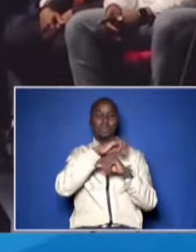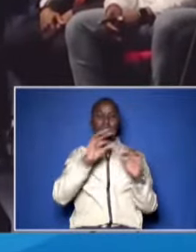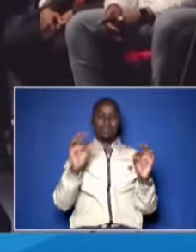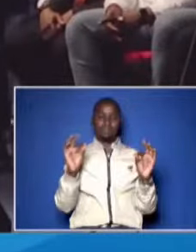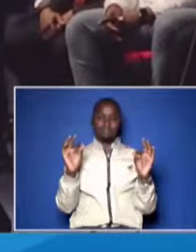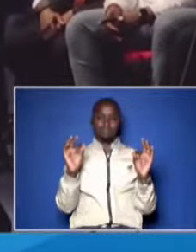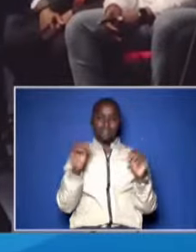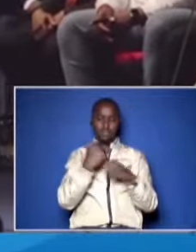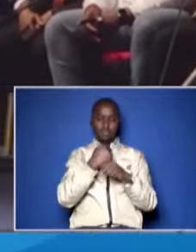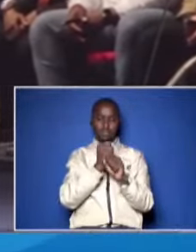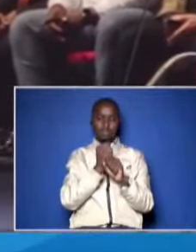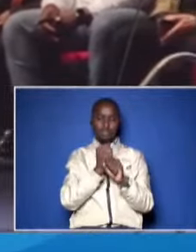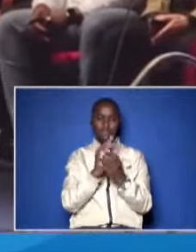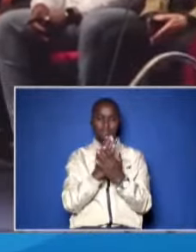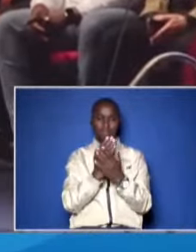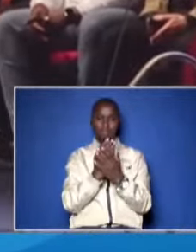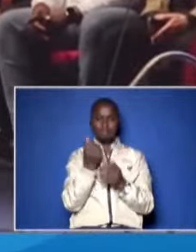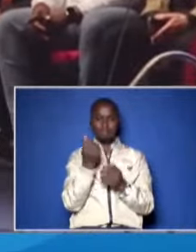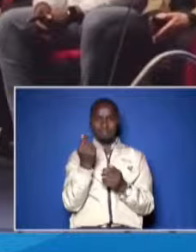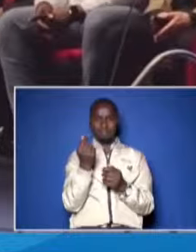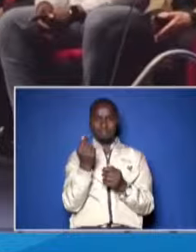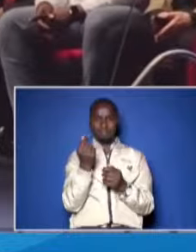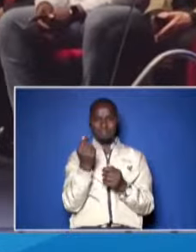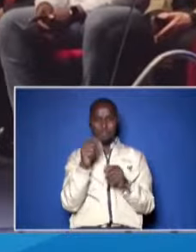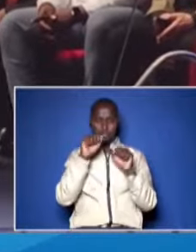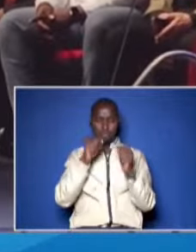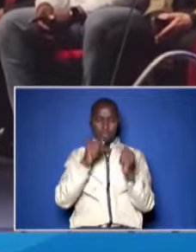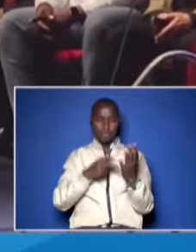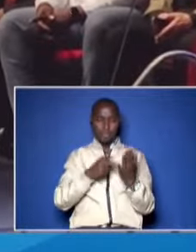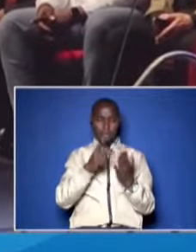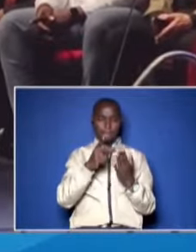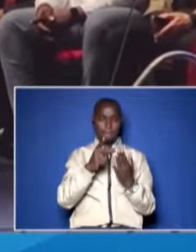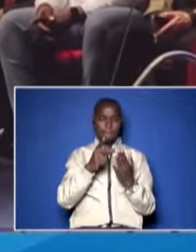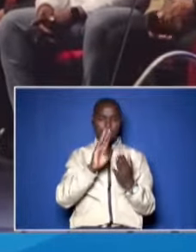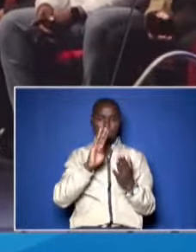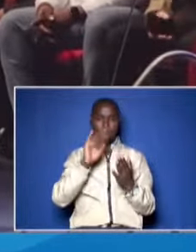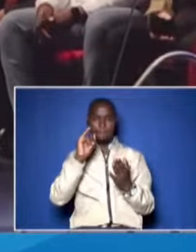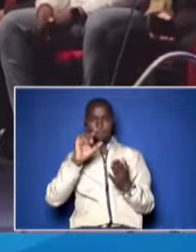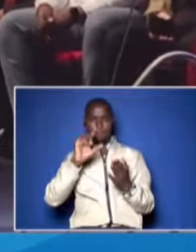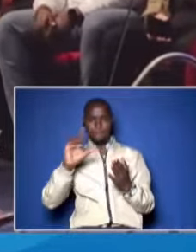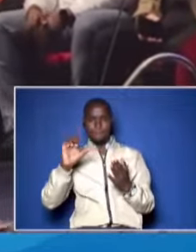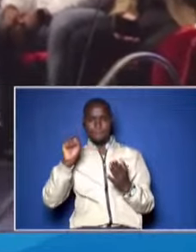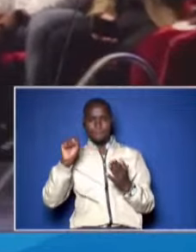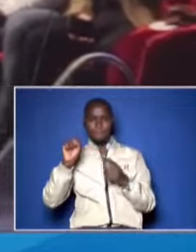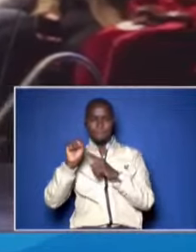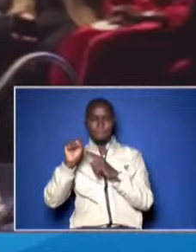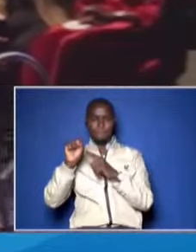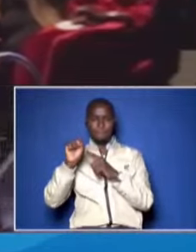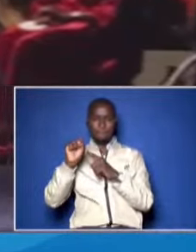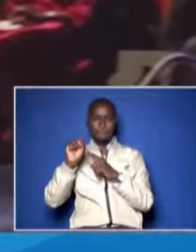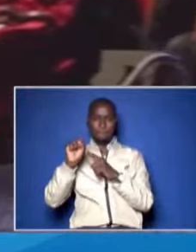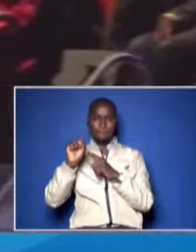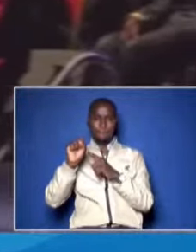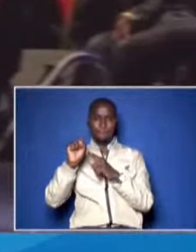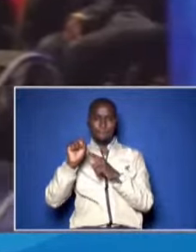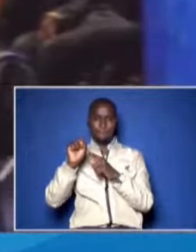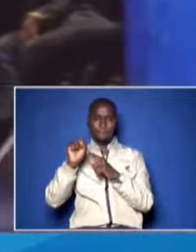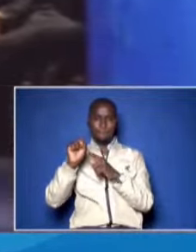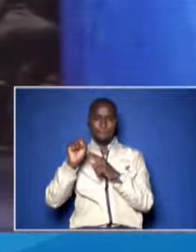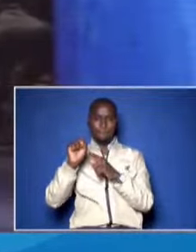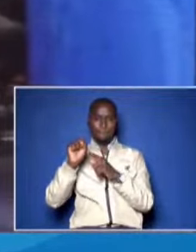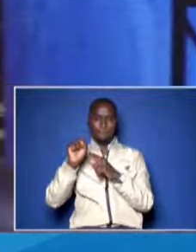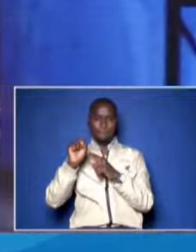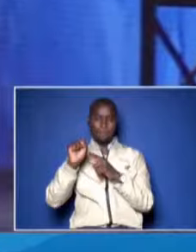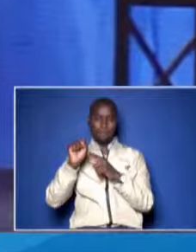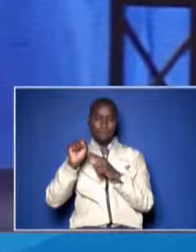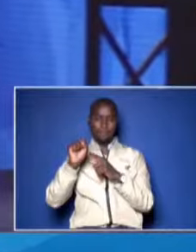to make some money so you can pay your bills you you you you come